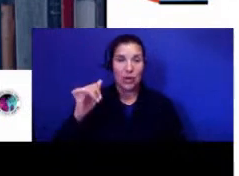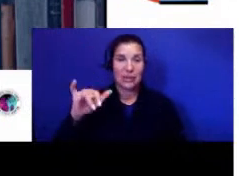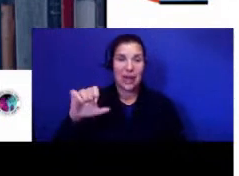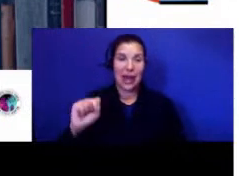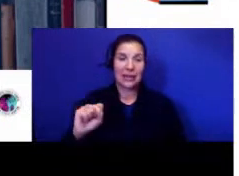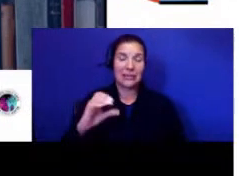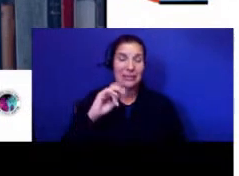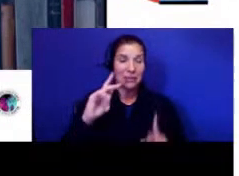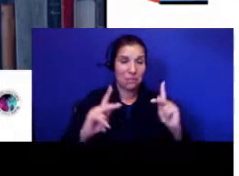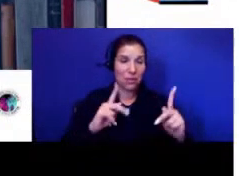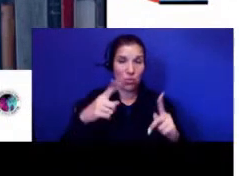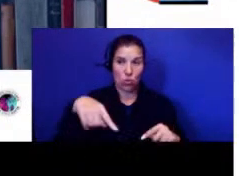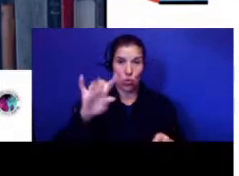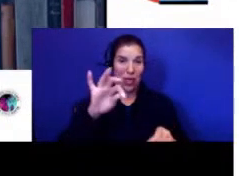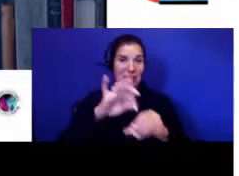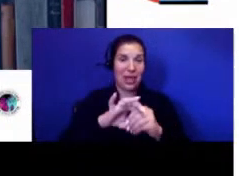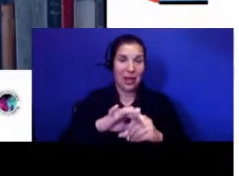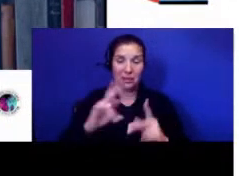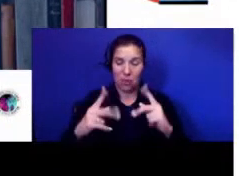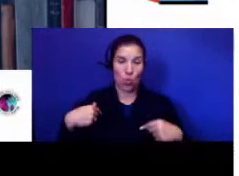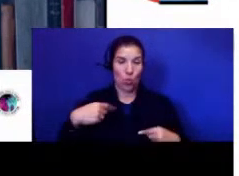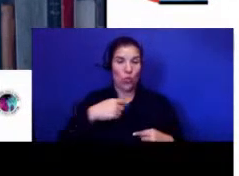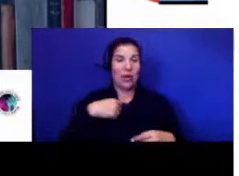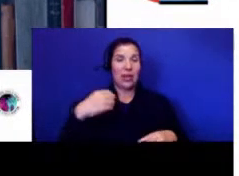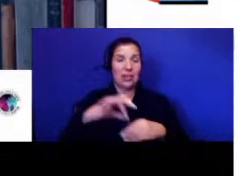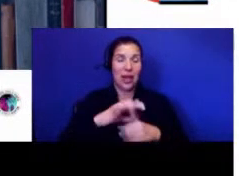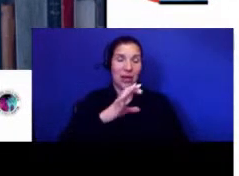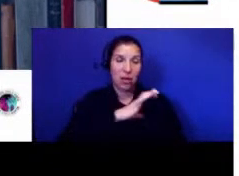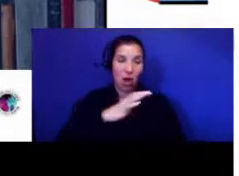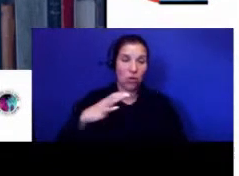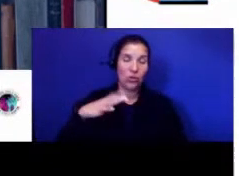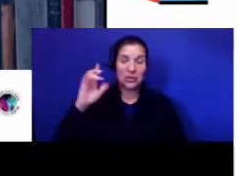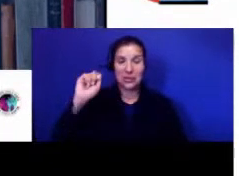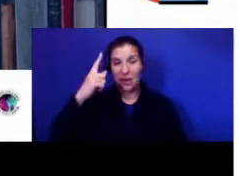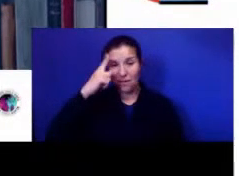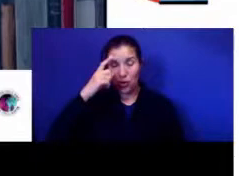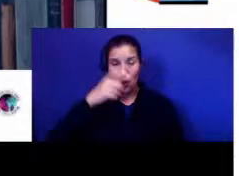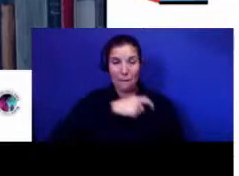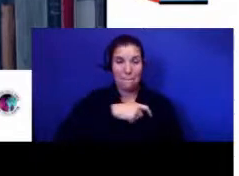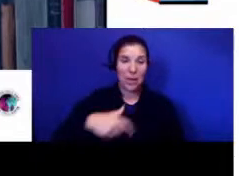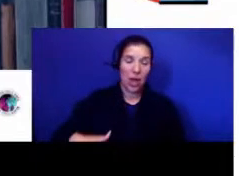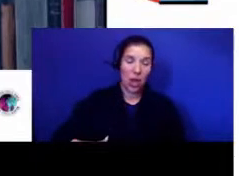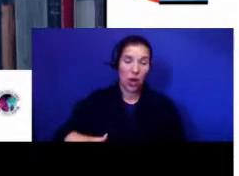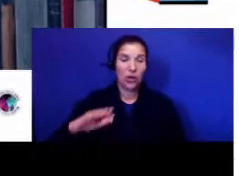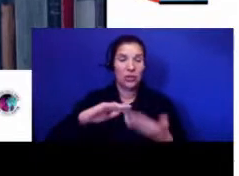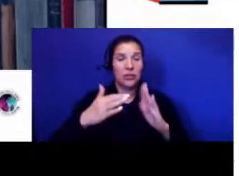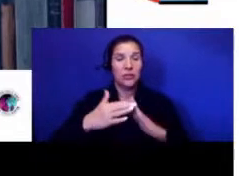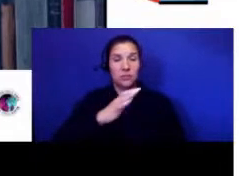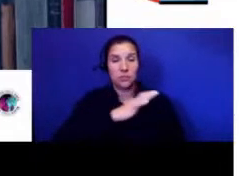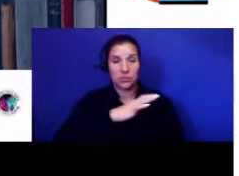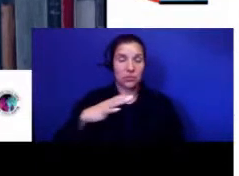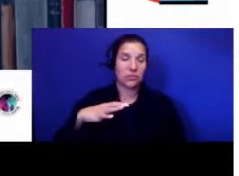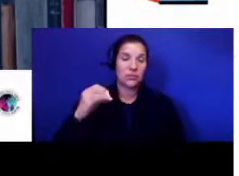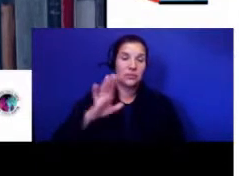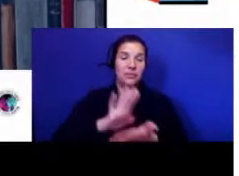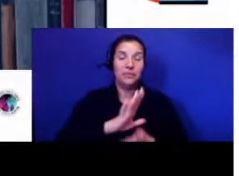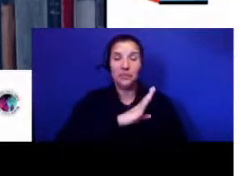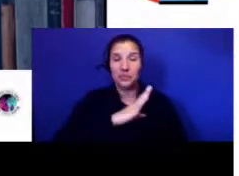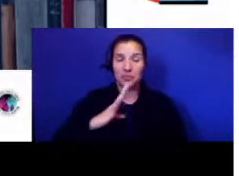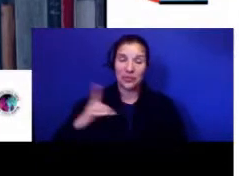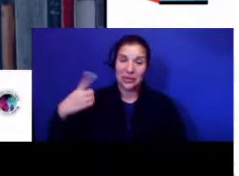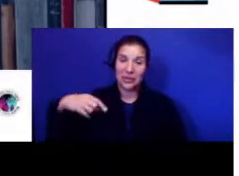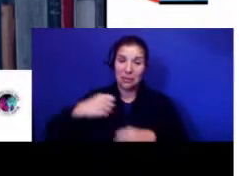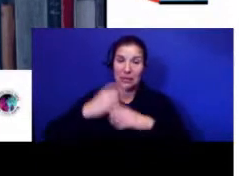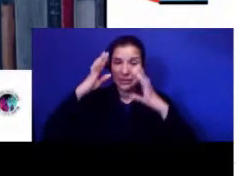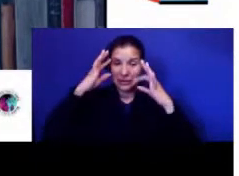the people you elect, the people we elect, Congress, governors, mayors, city council, and even school boards, make funding decisions on